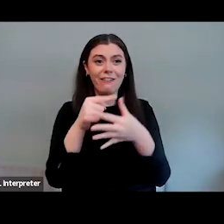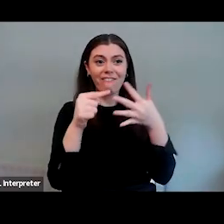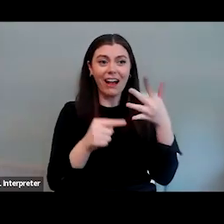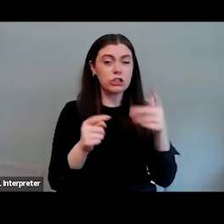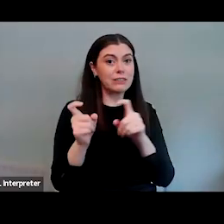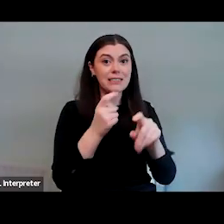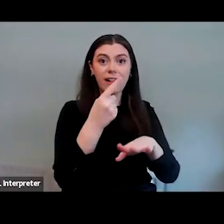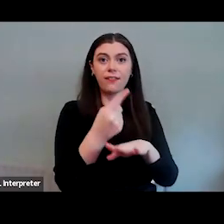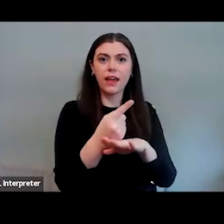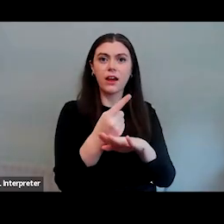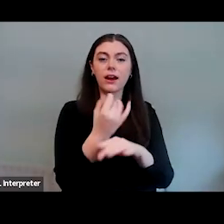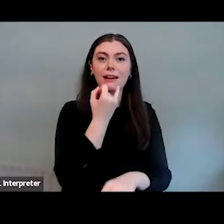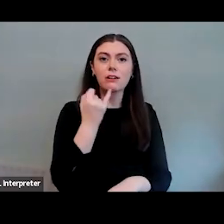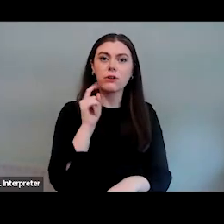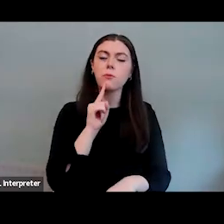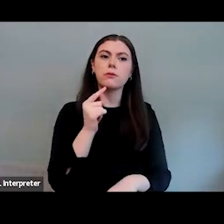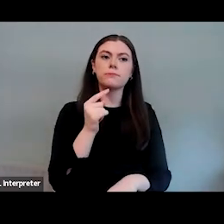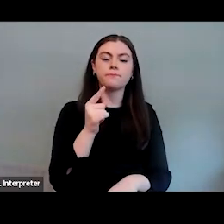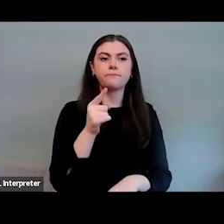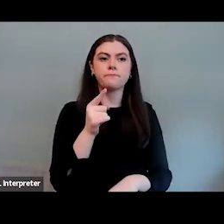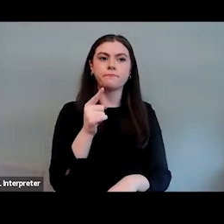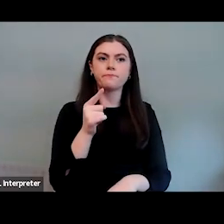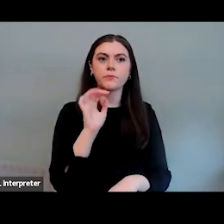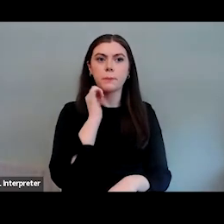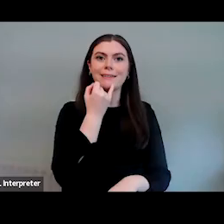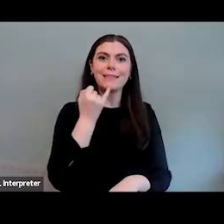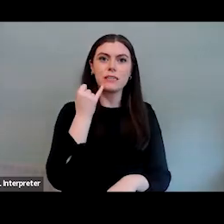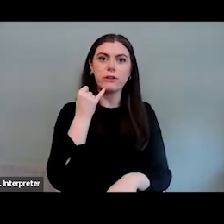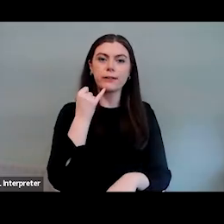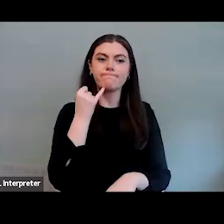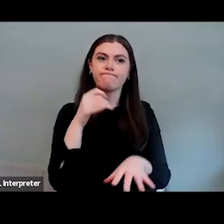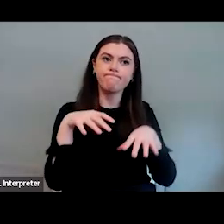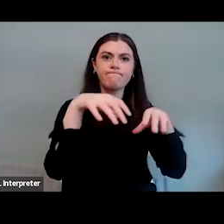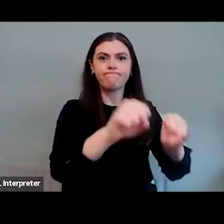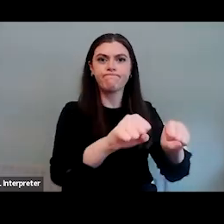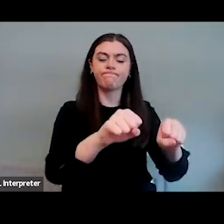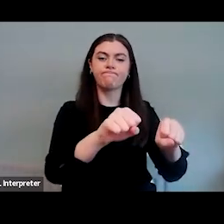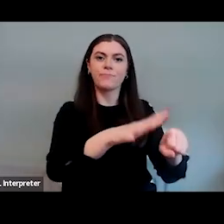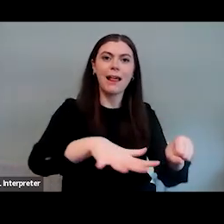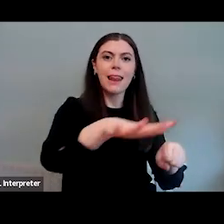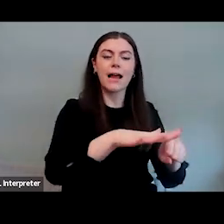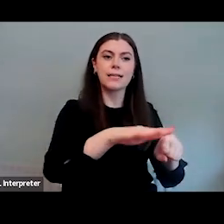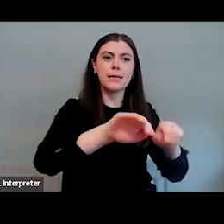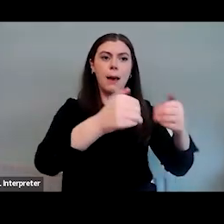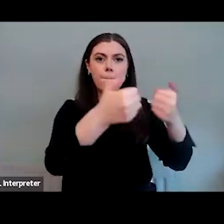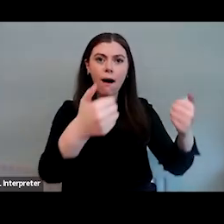much present because of, as a result of Israel's regime of occupation, of apartheid,